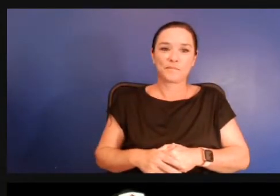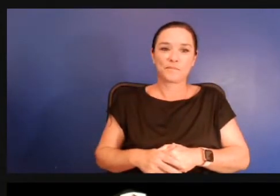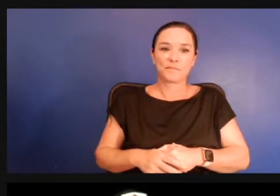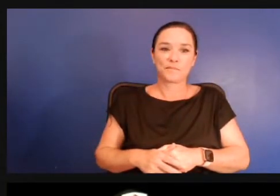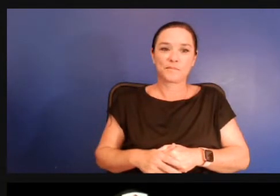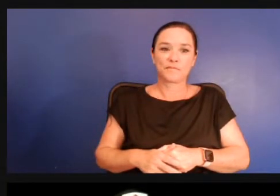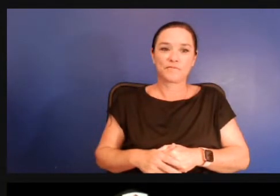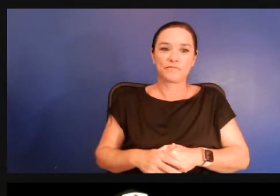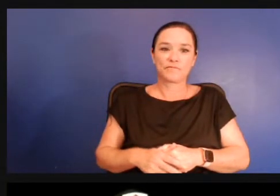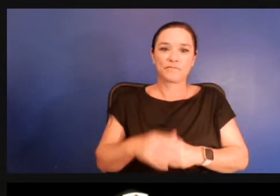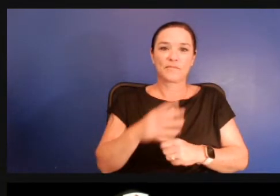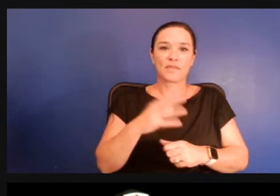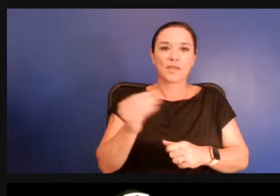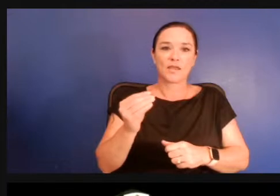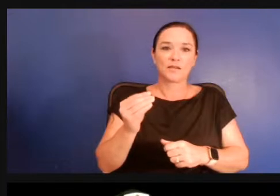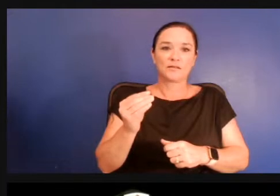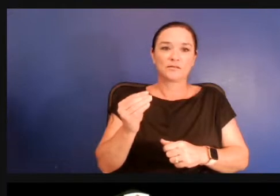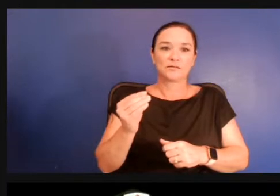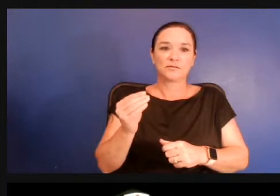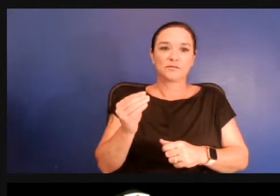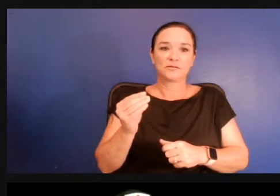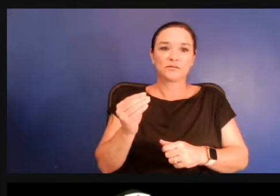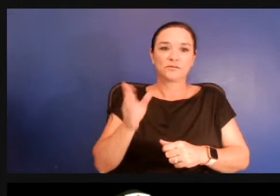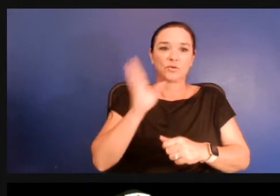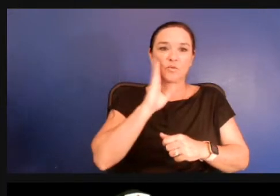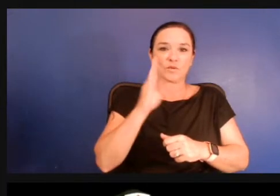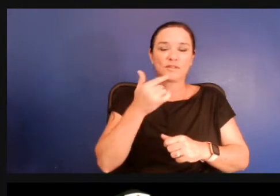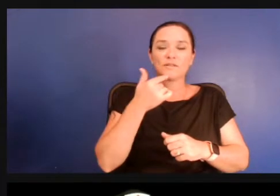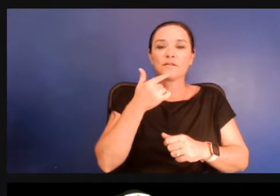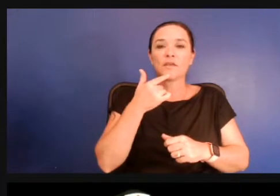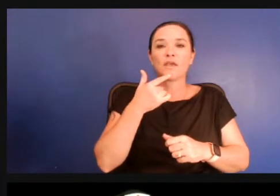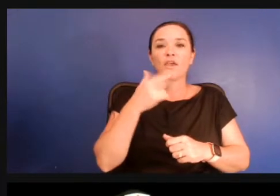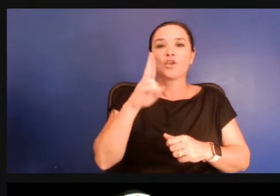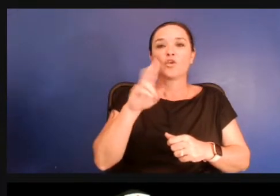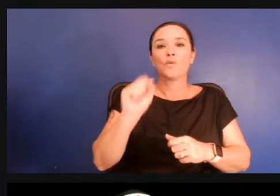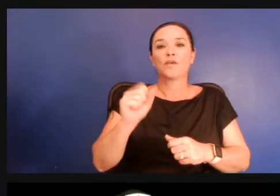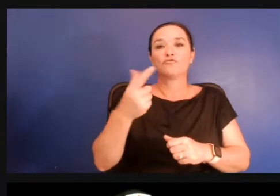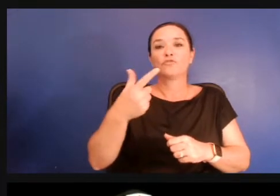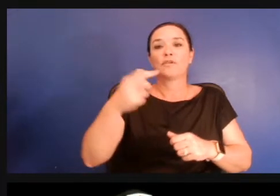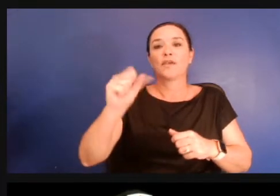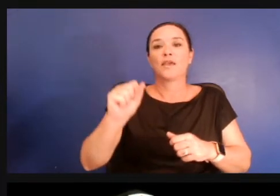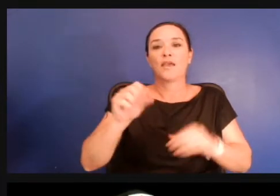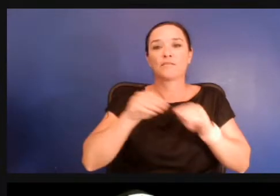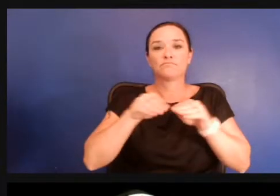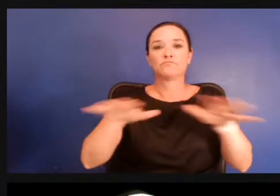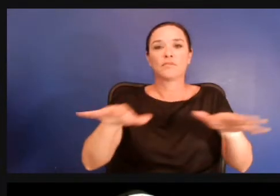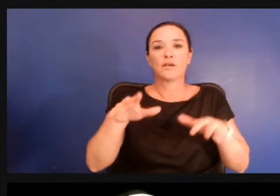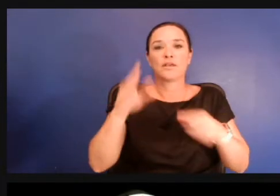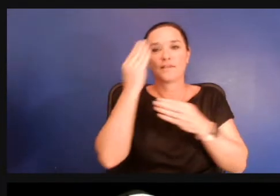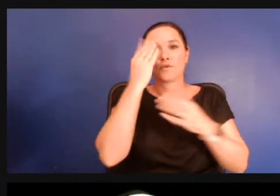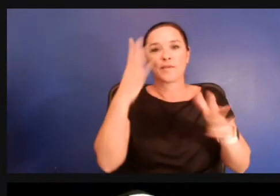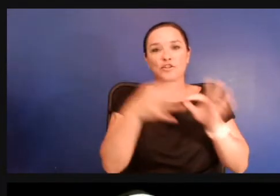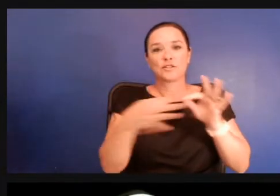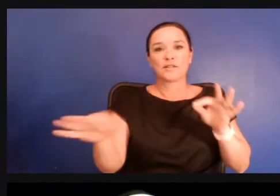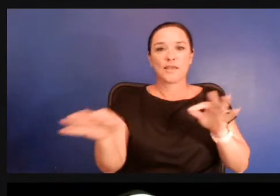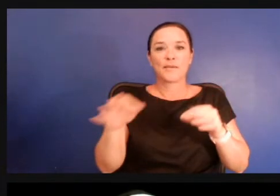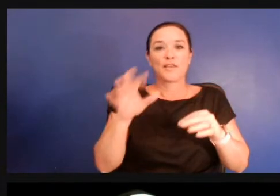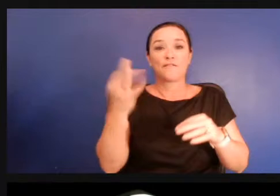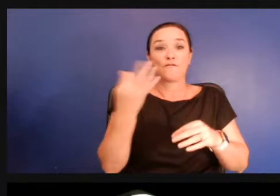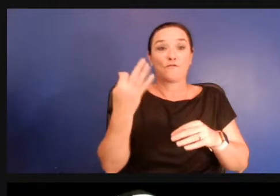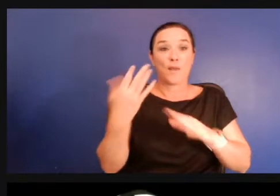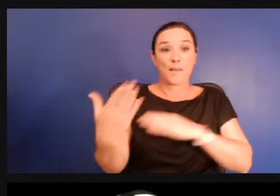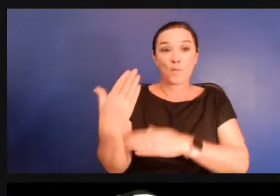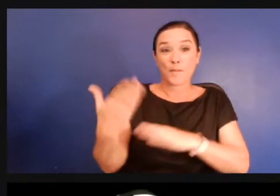And I will note that the USGS did put out an information statement as well on Friday morning before the big